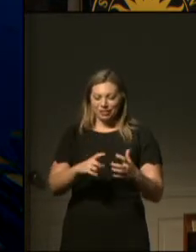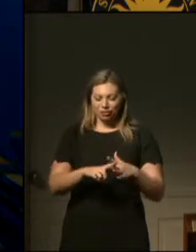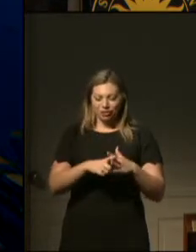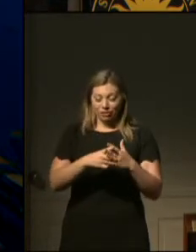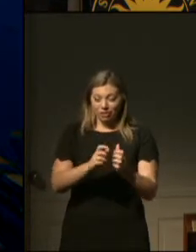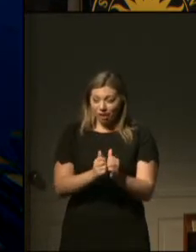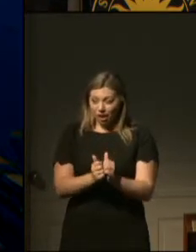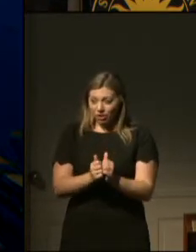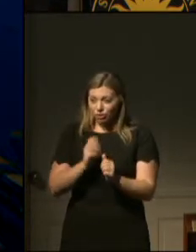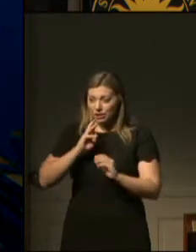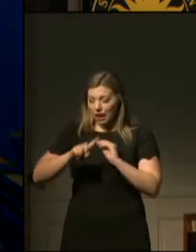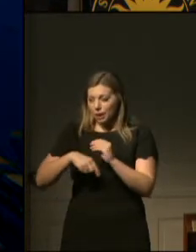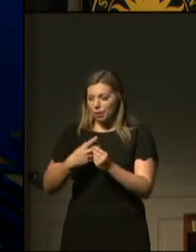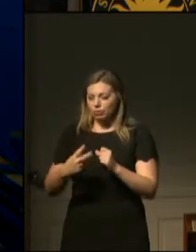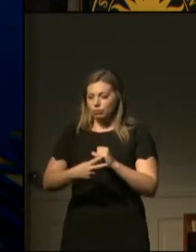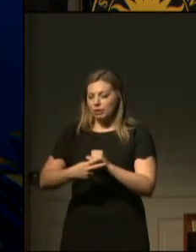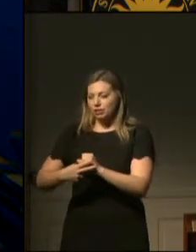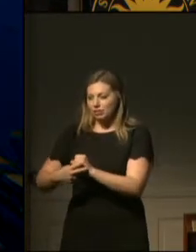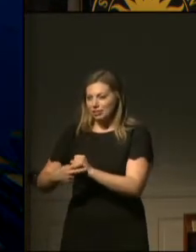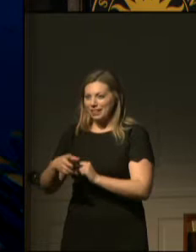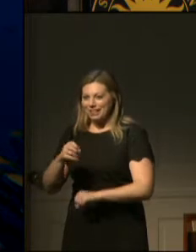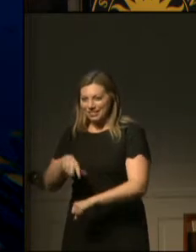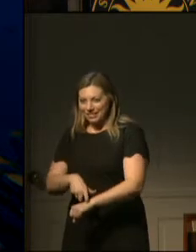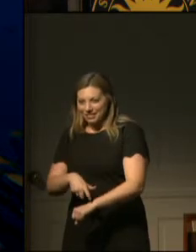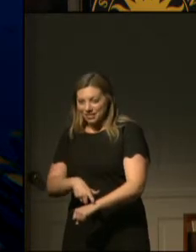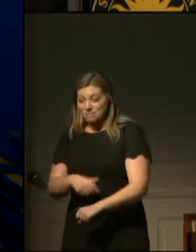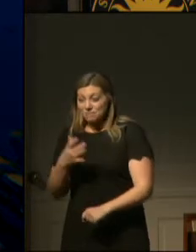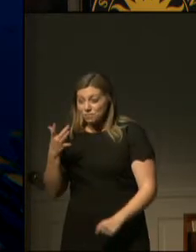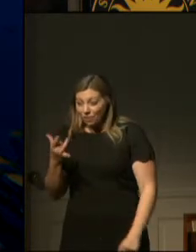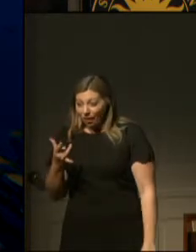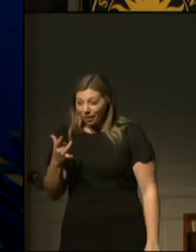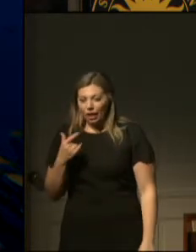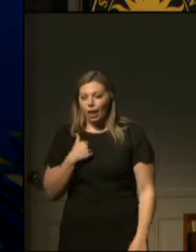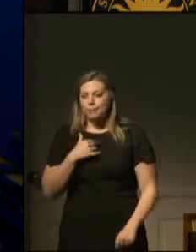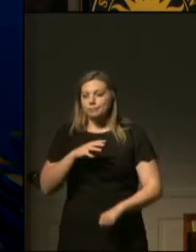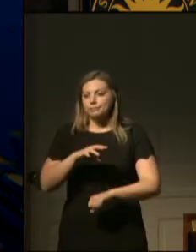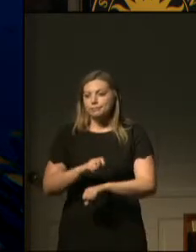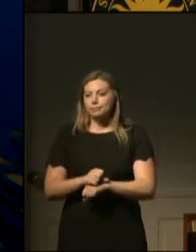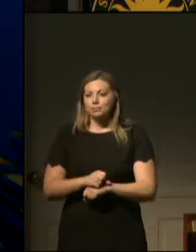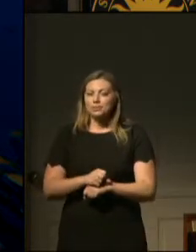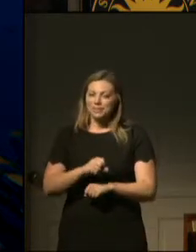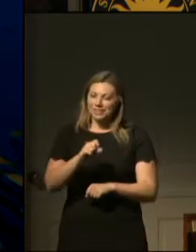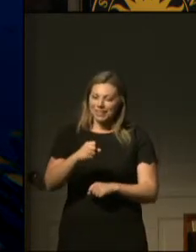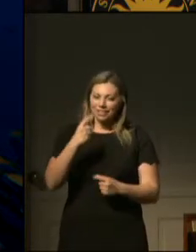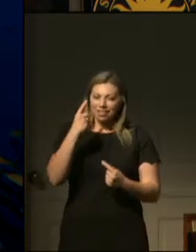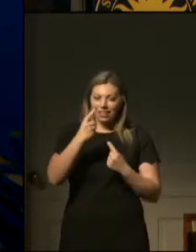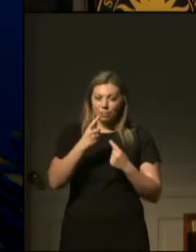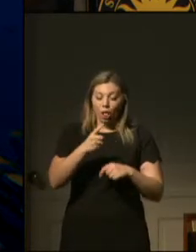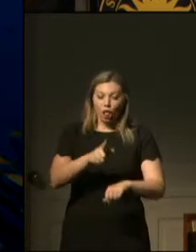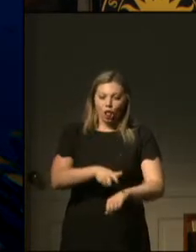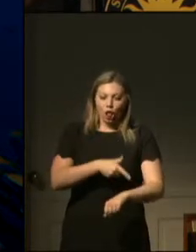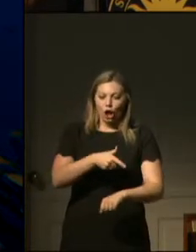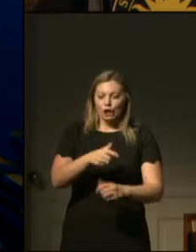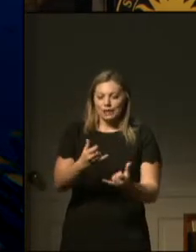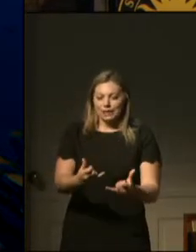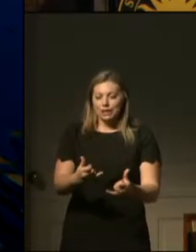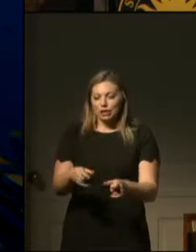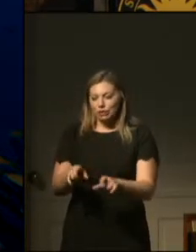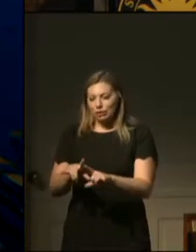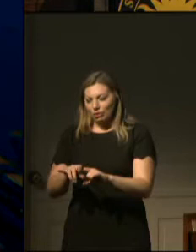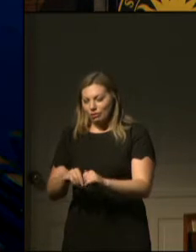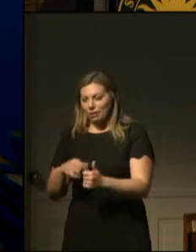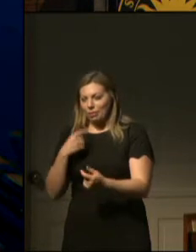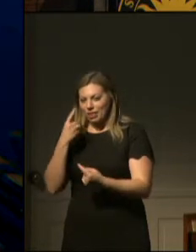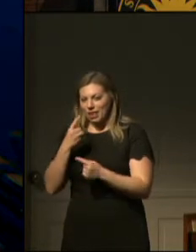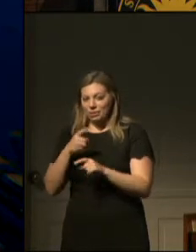about preservation and time, because I'm used to not only thinking about the long now, but thinking about the